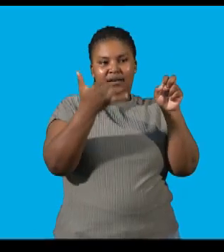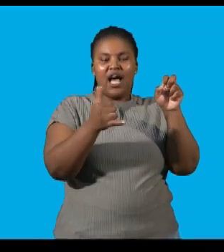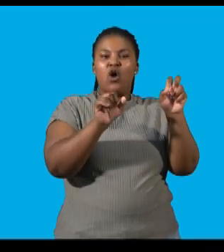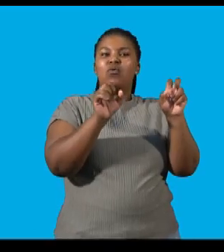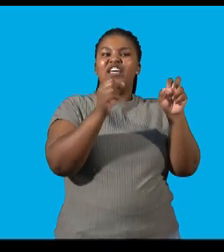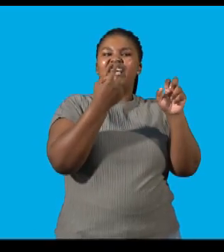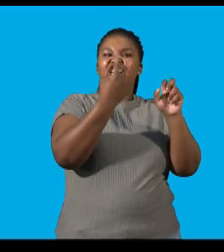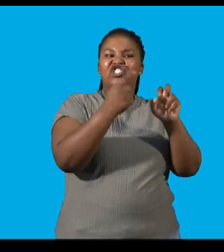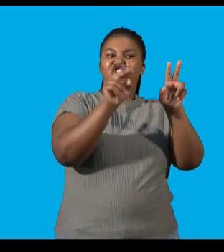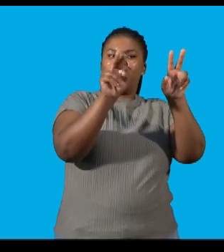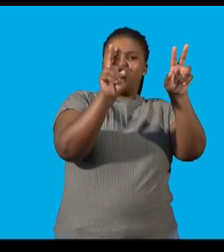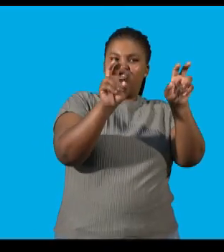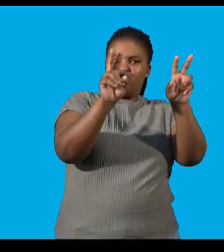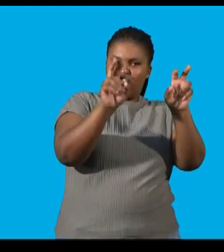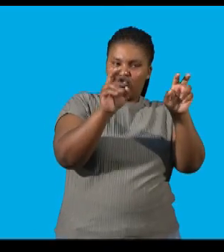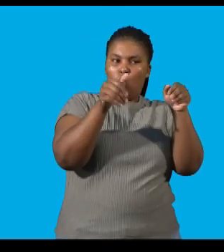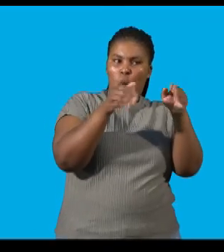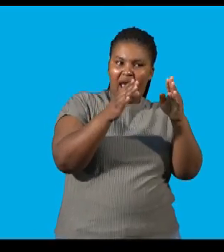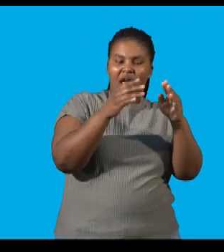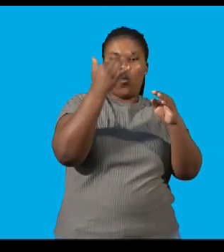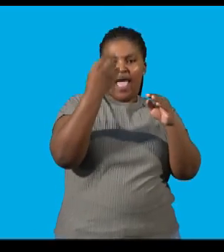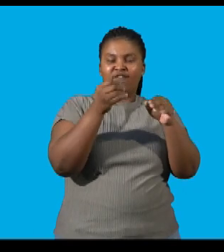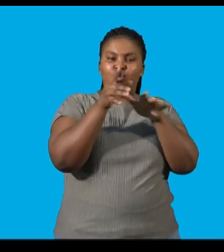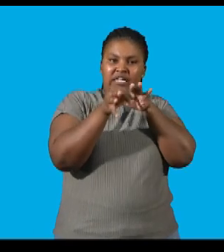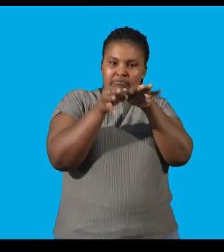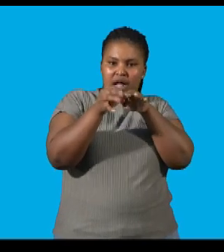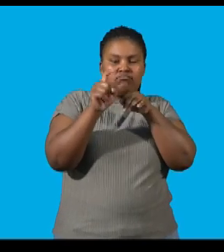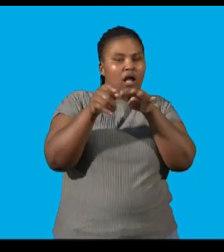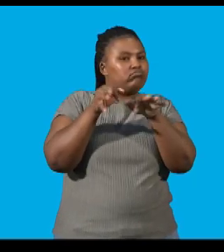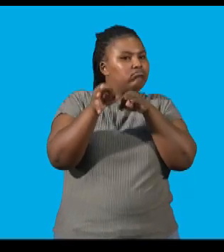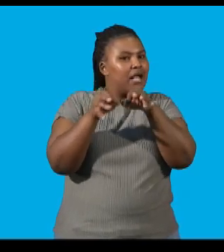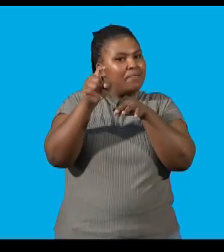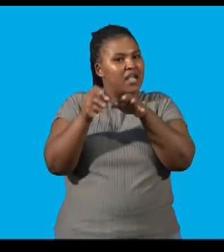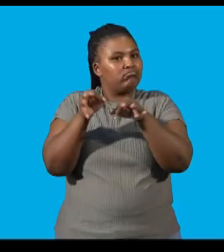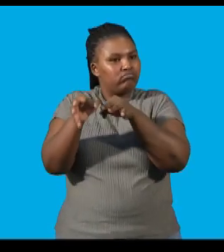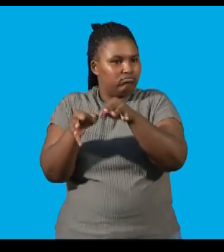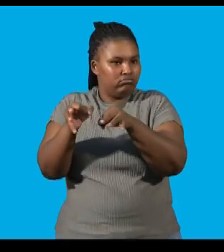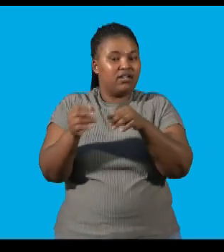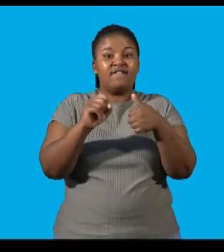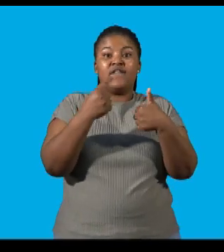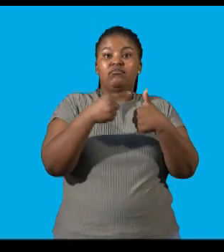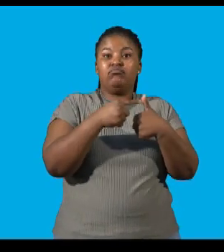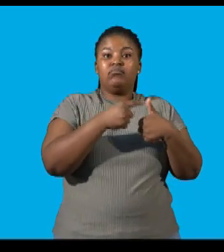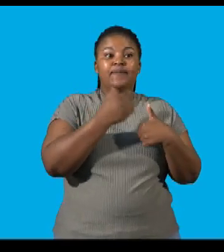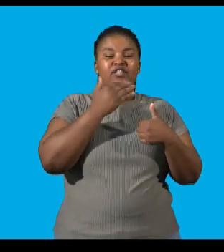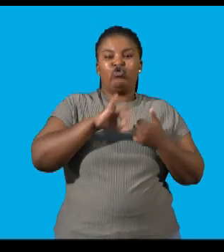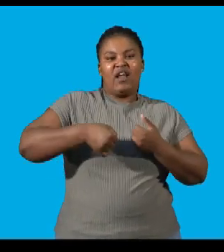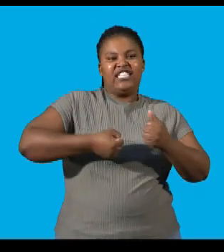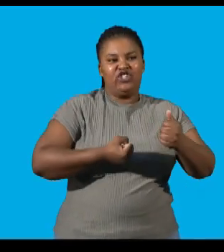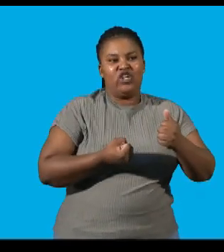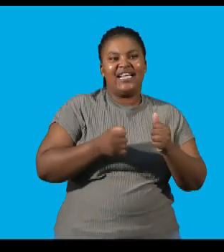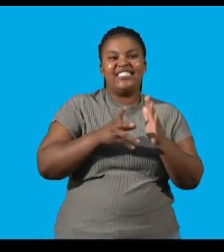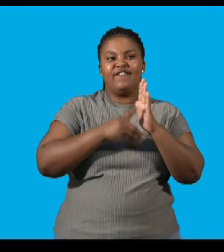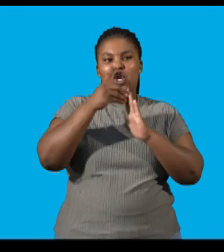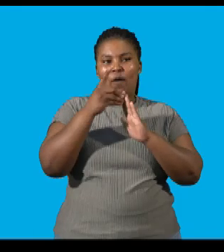each and every initiative, you now have to explain. So the first one will be the